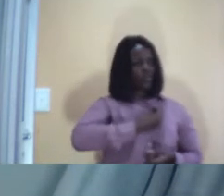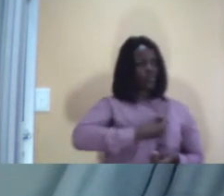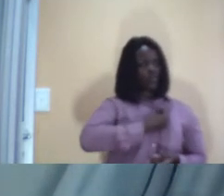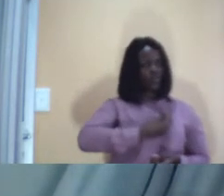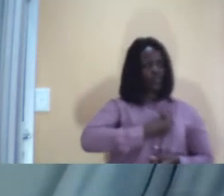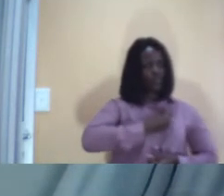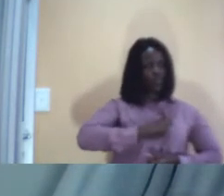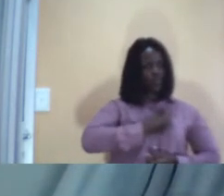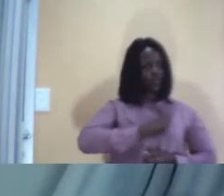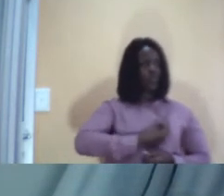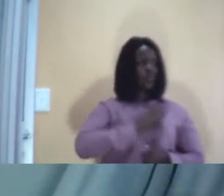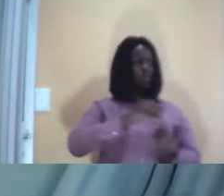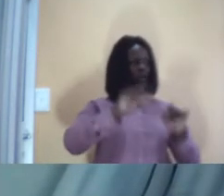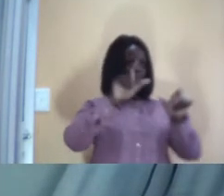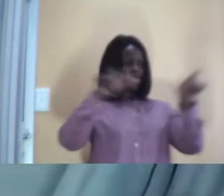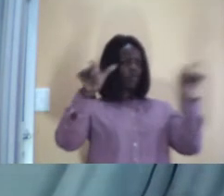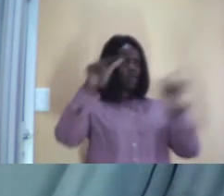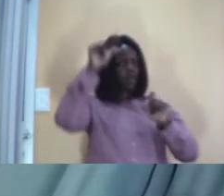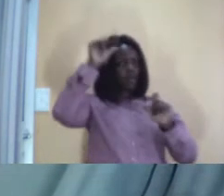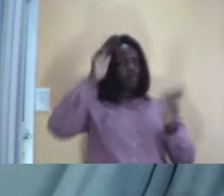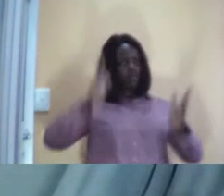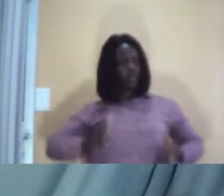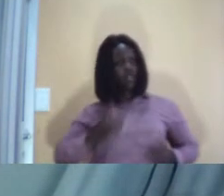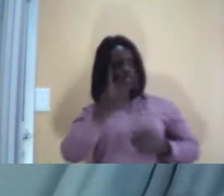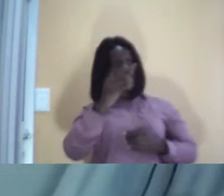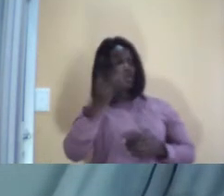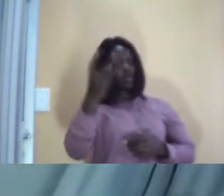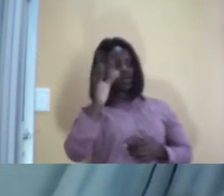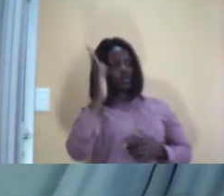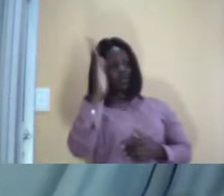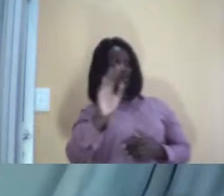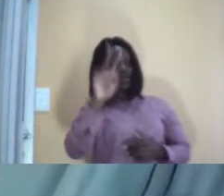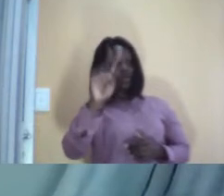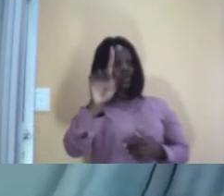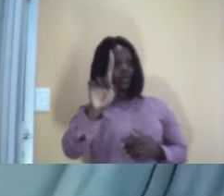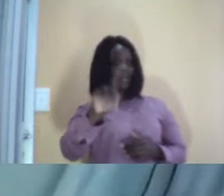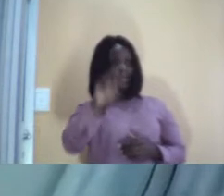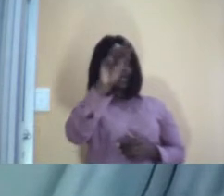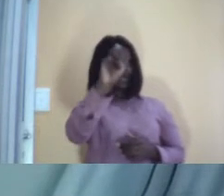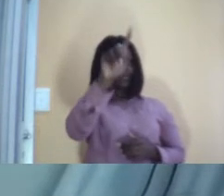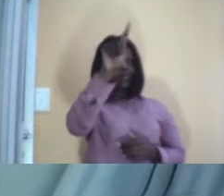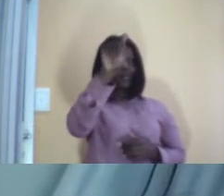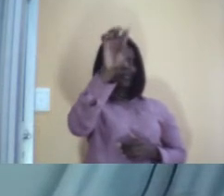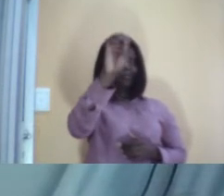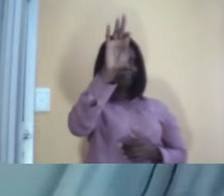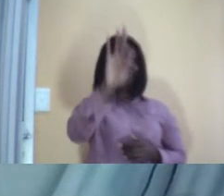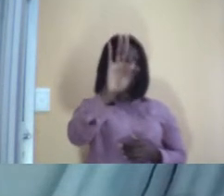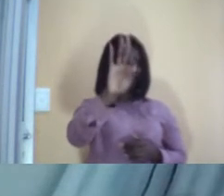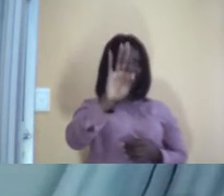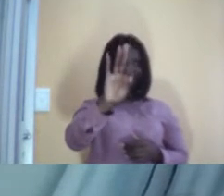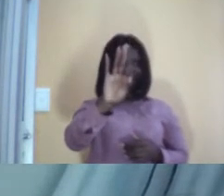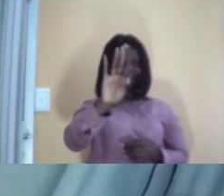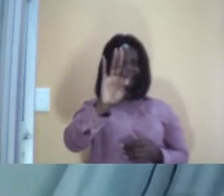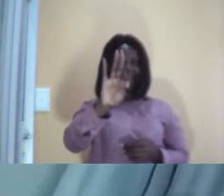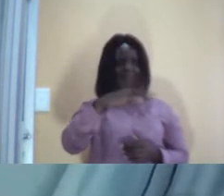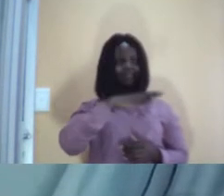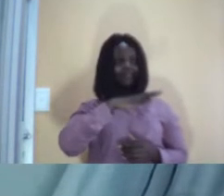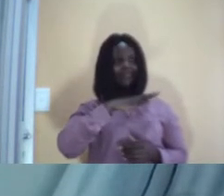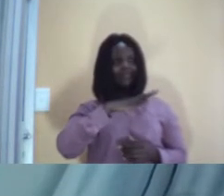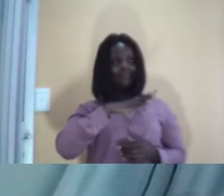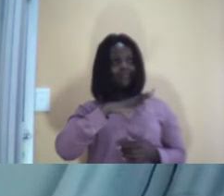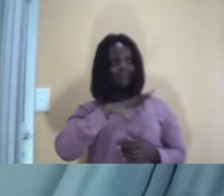UAGYP graduates during the 2021 MTEF, the filling of vacant posts must